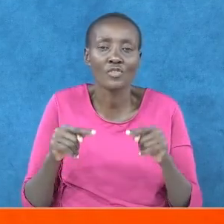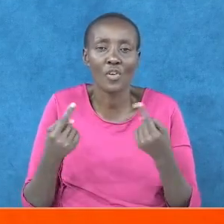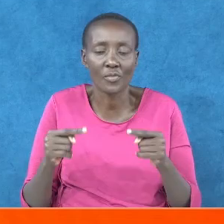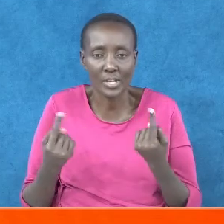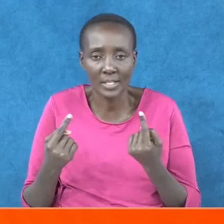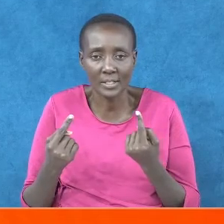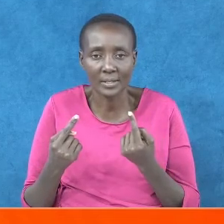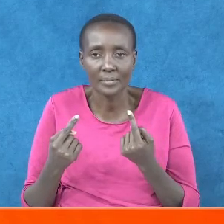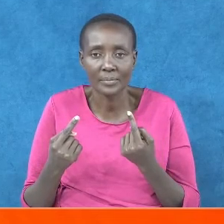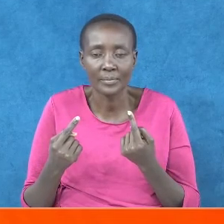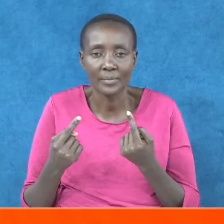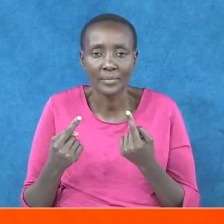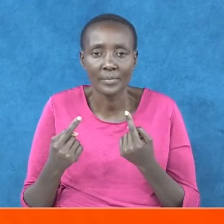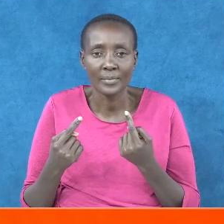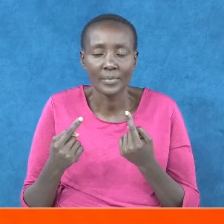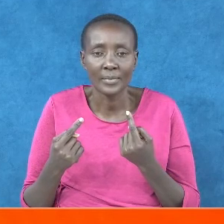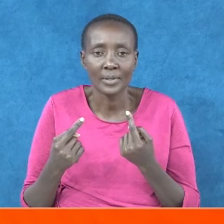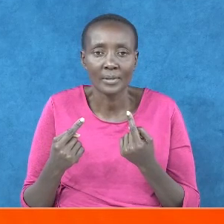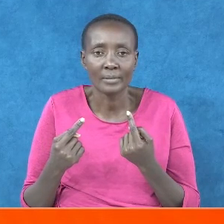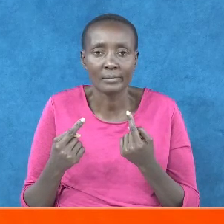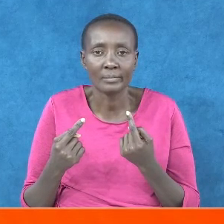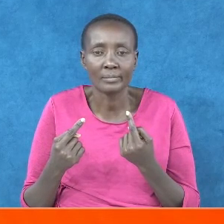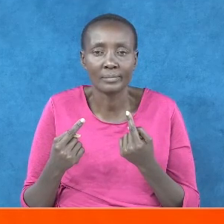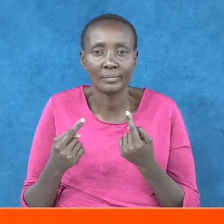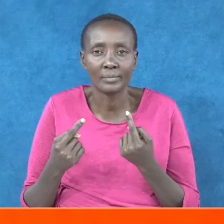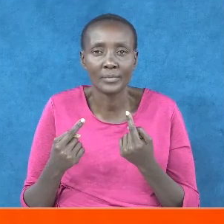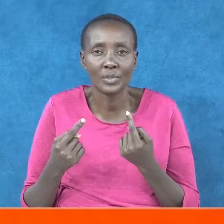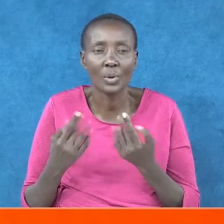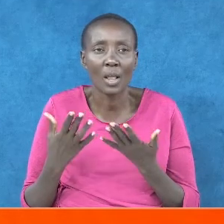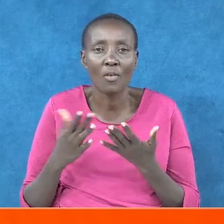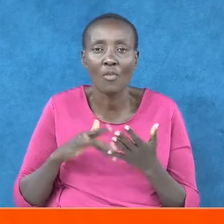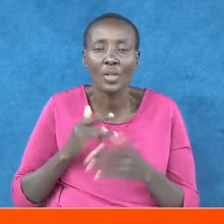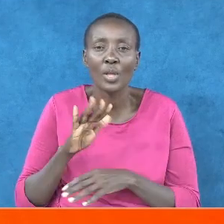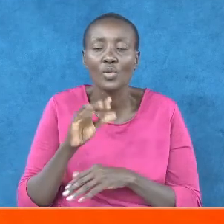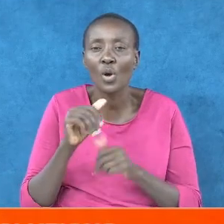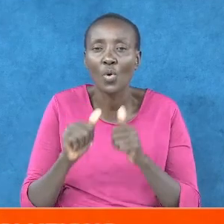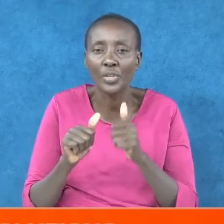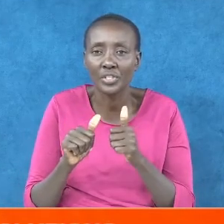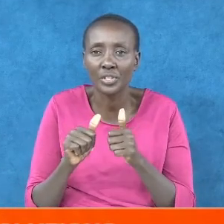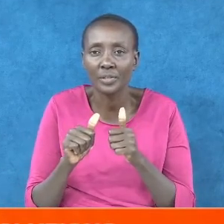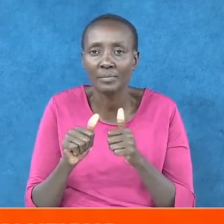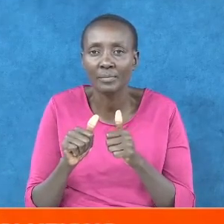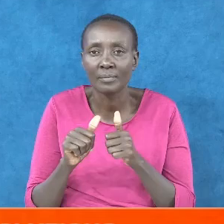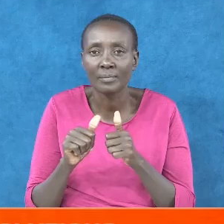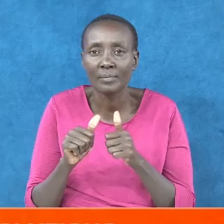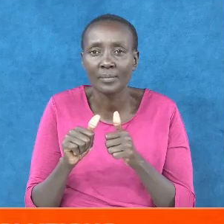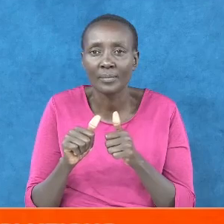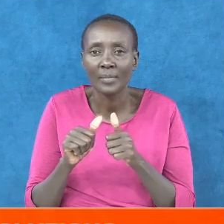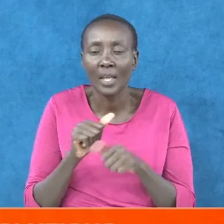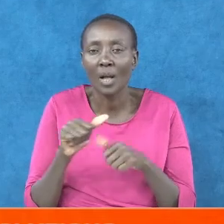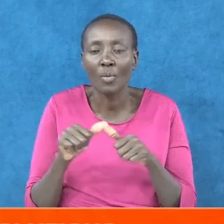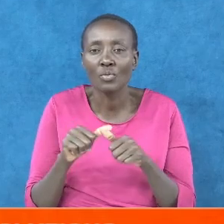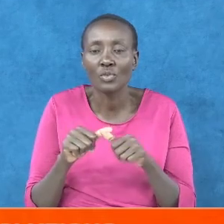master. So what would your sentiments, your last sentiments be on how to